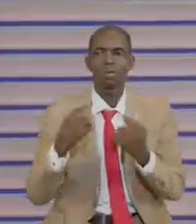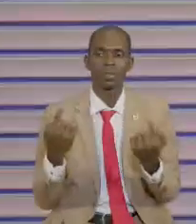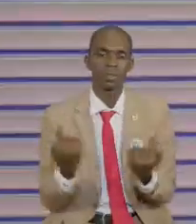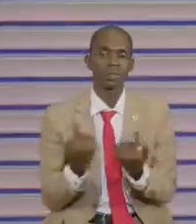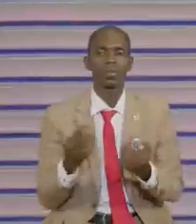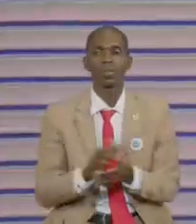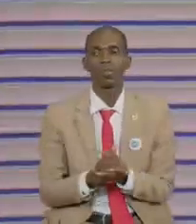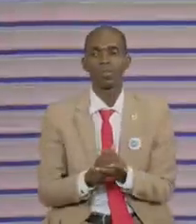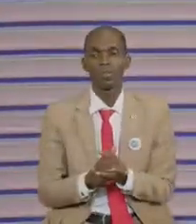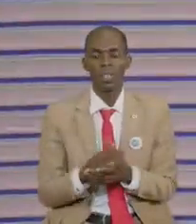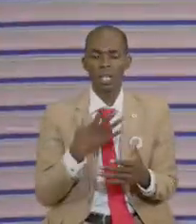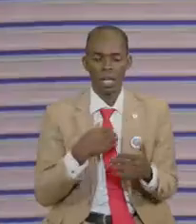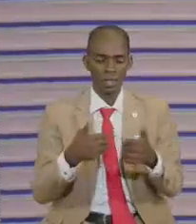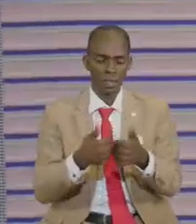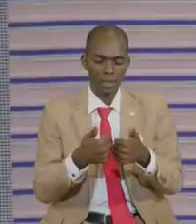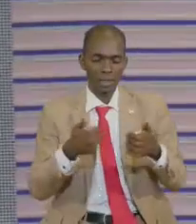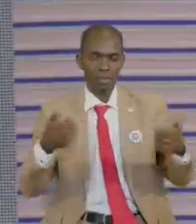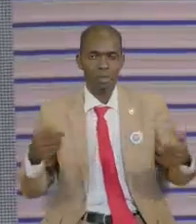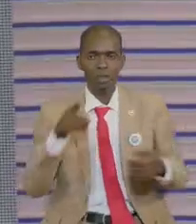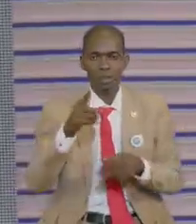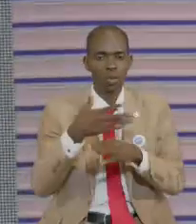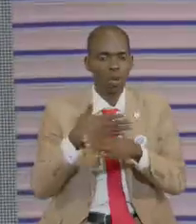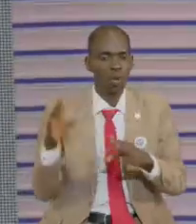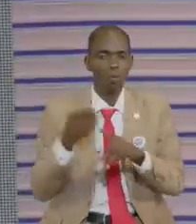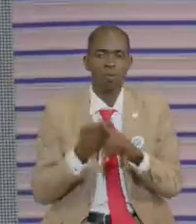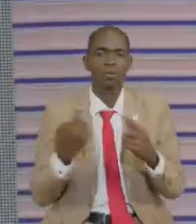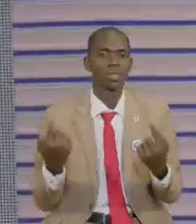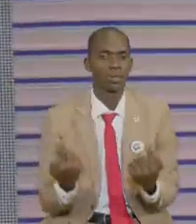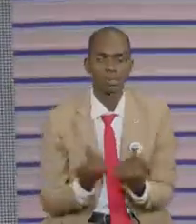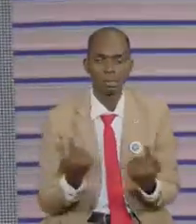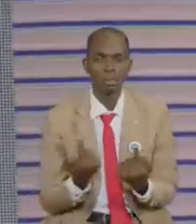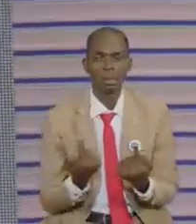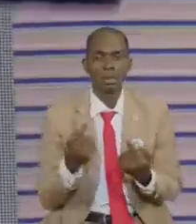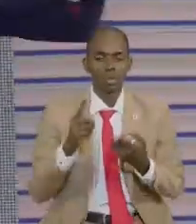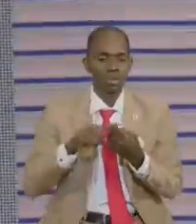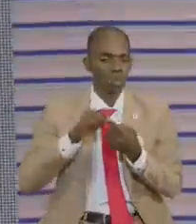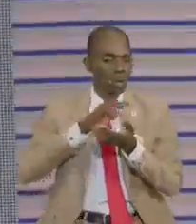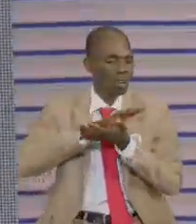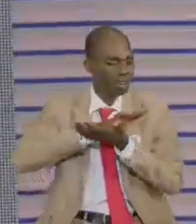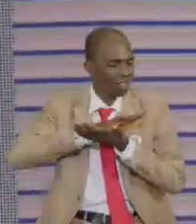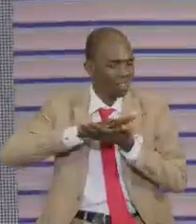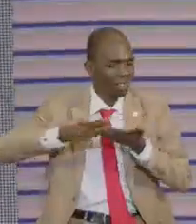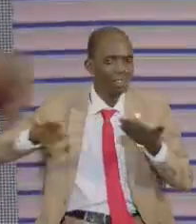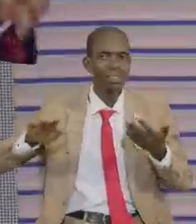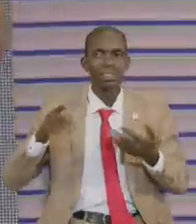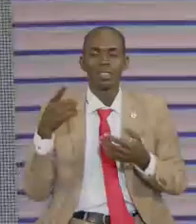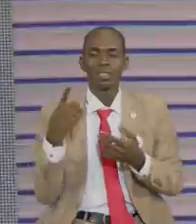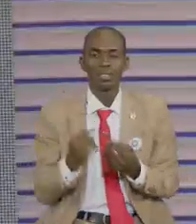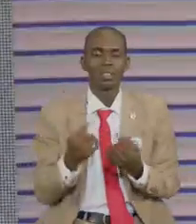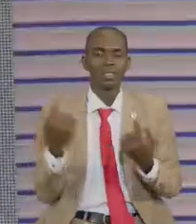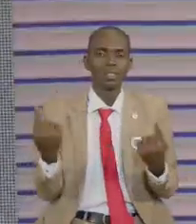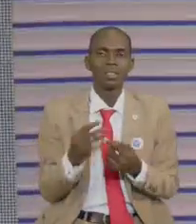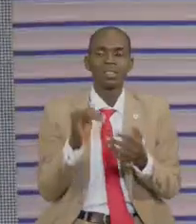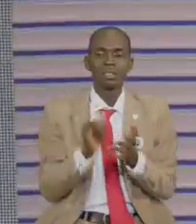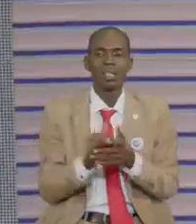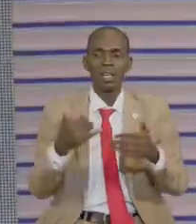to separate you from sin, to cleanse the sin that has come into